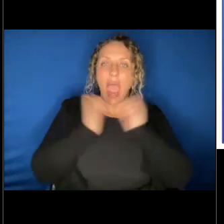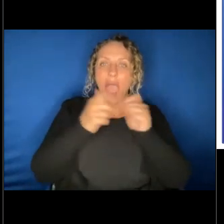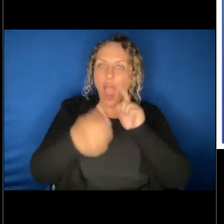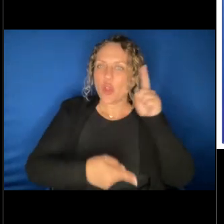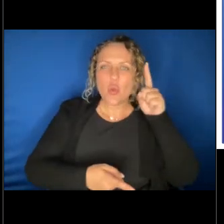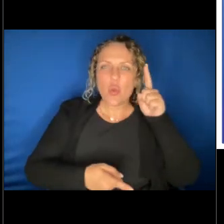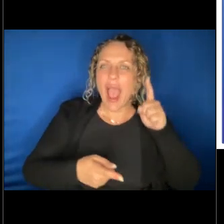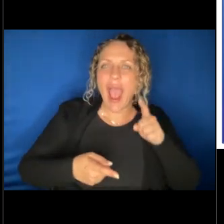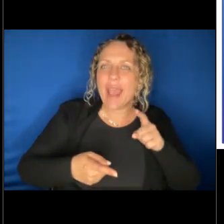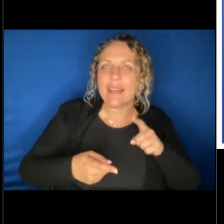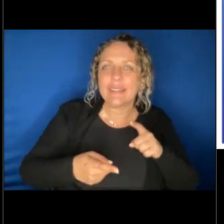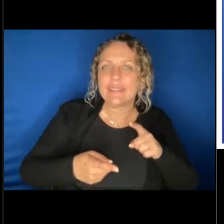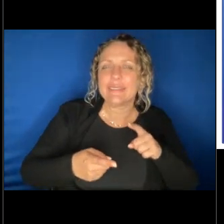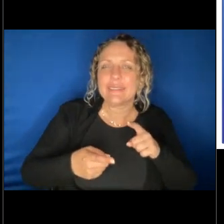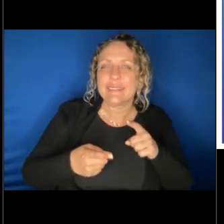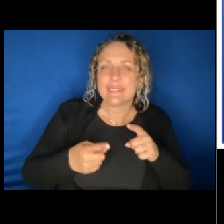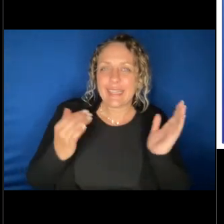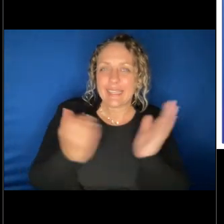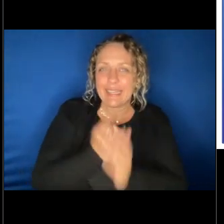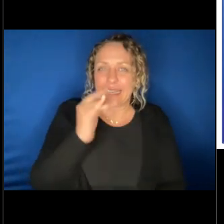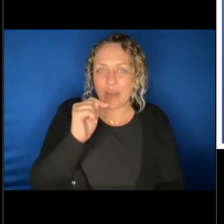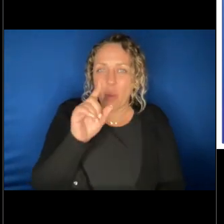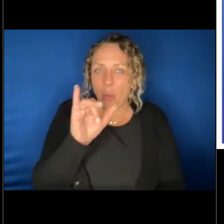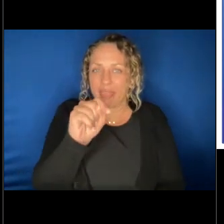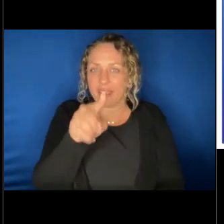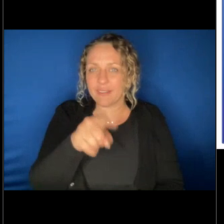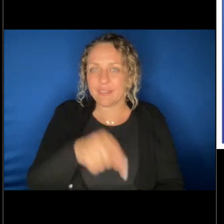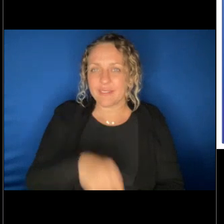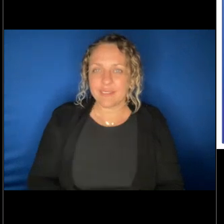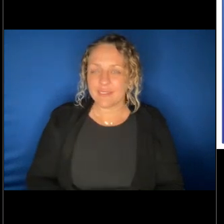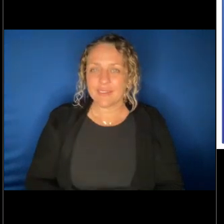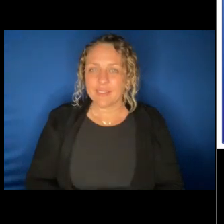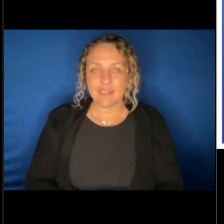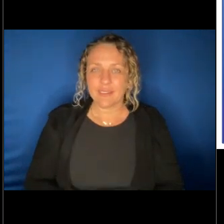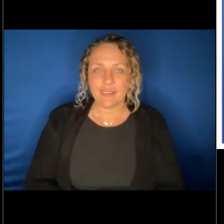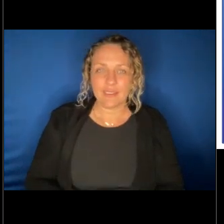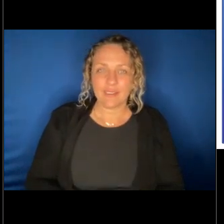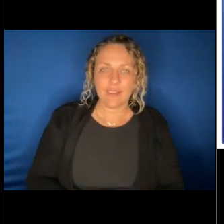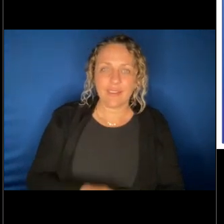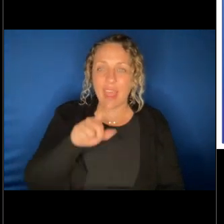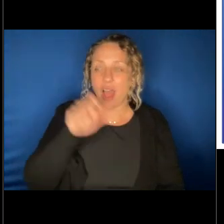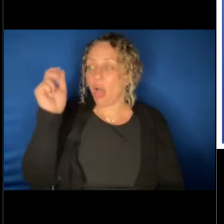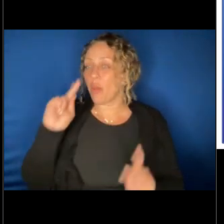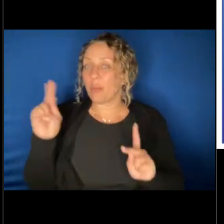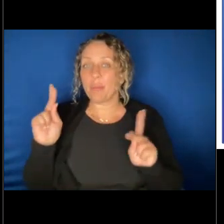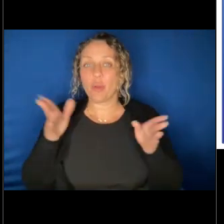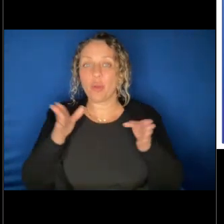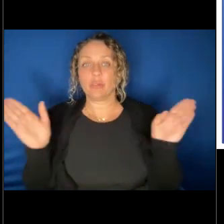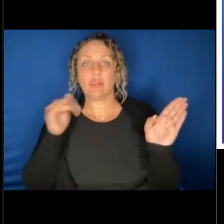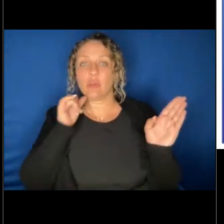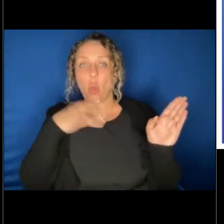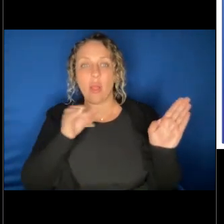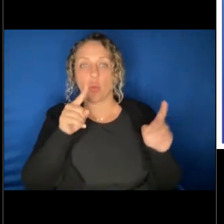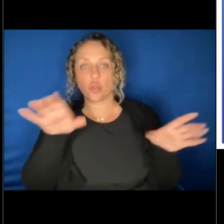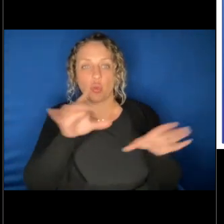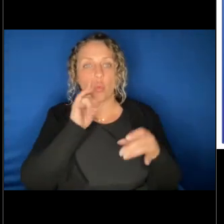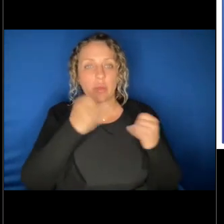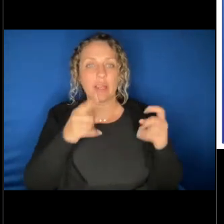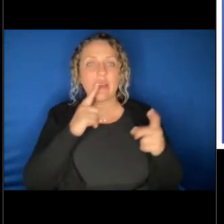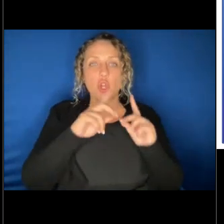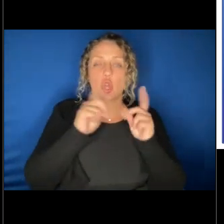this. And it's relative to districting. And everybody in the public doesn't like what you're doing. But just like you're controlling